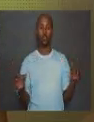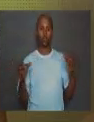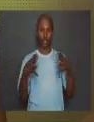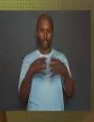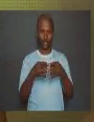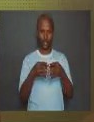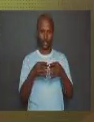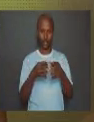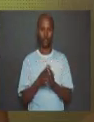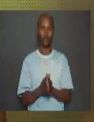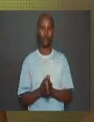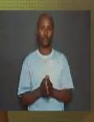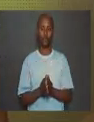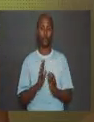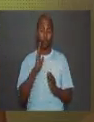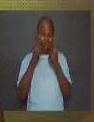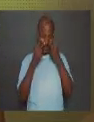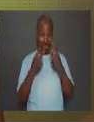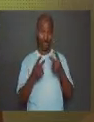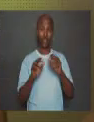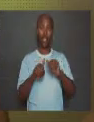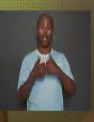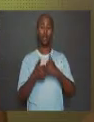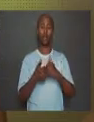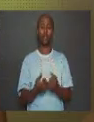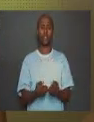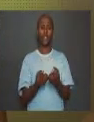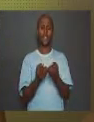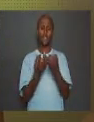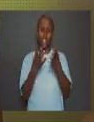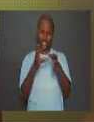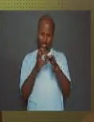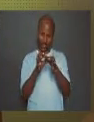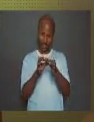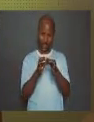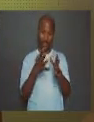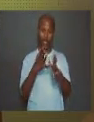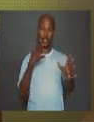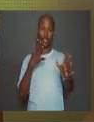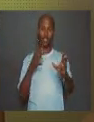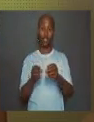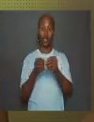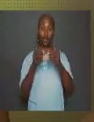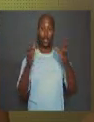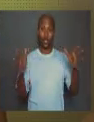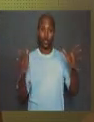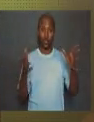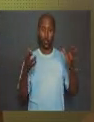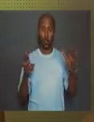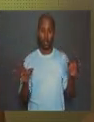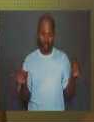convergence. We will see how infinite series can be divergent